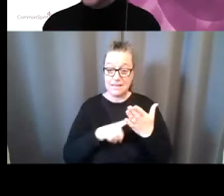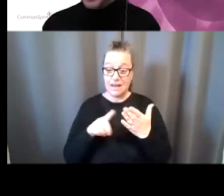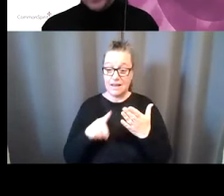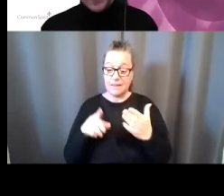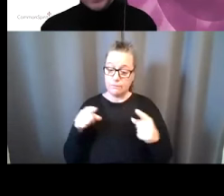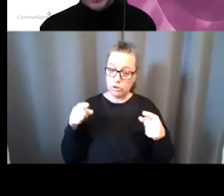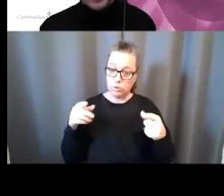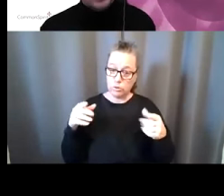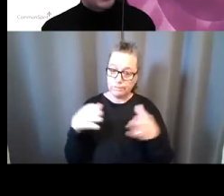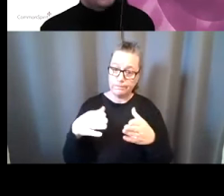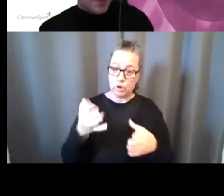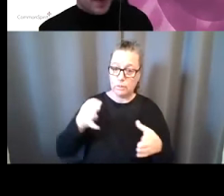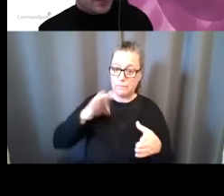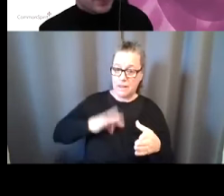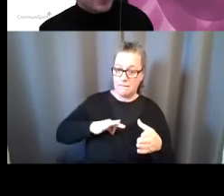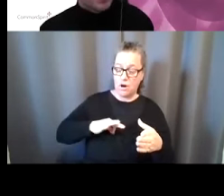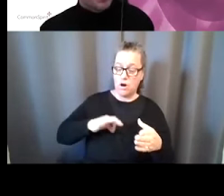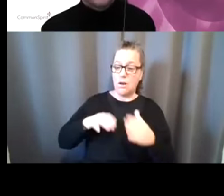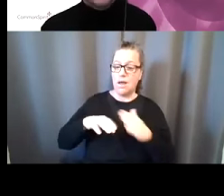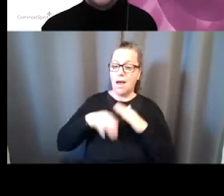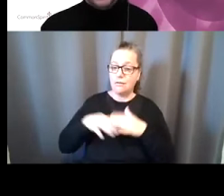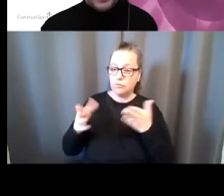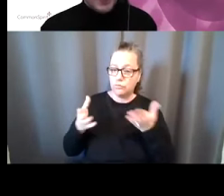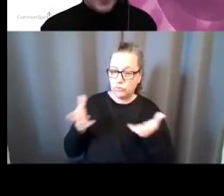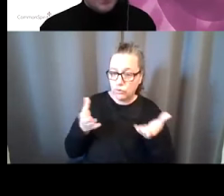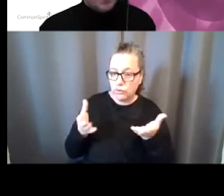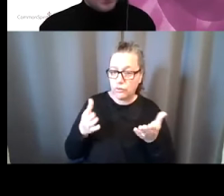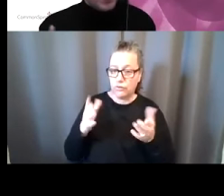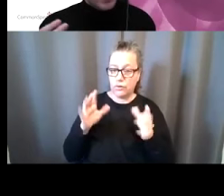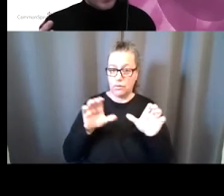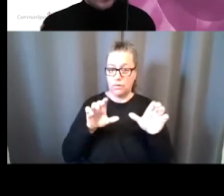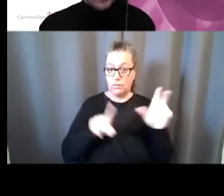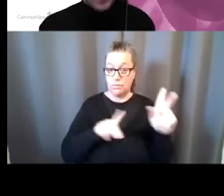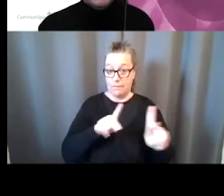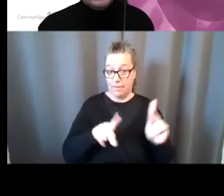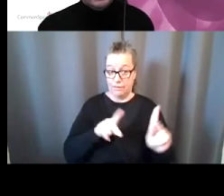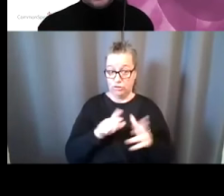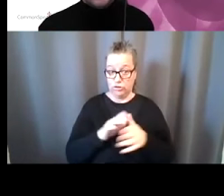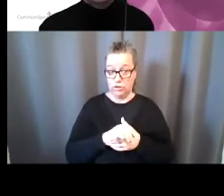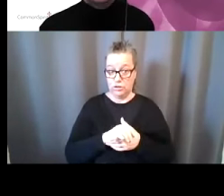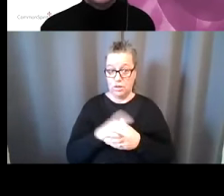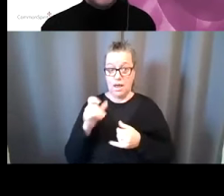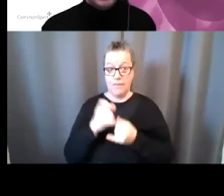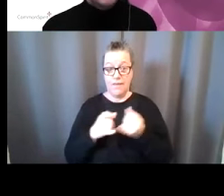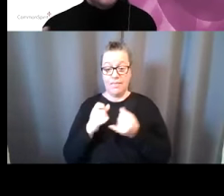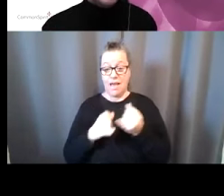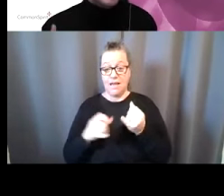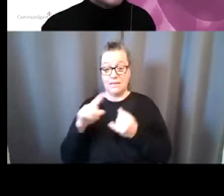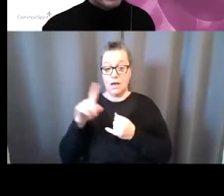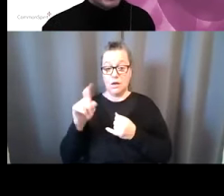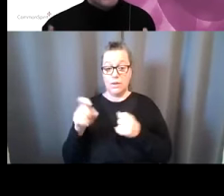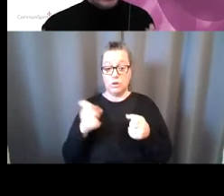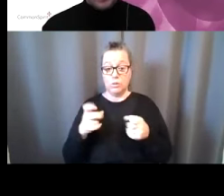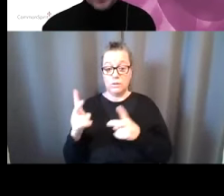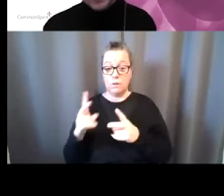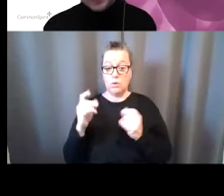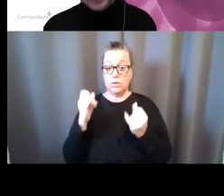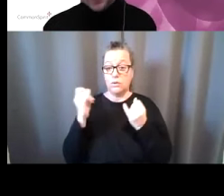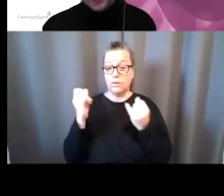towards benefiting underserved populations? And then lastly, a question was posed around the idea